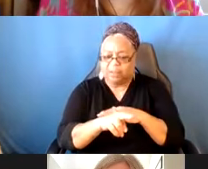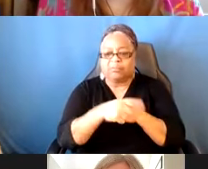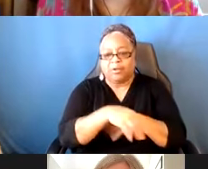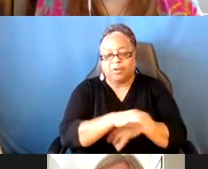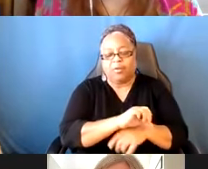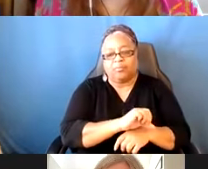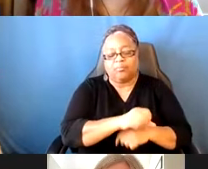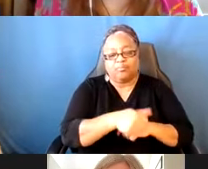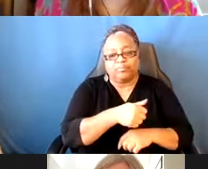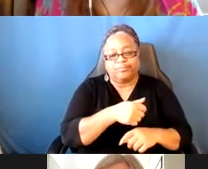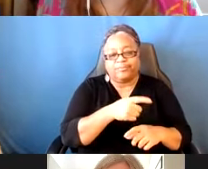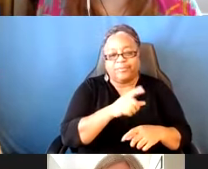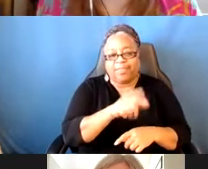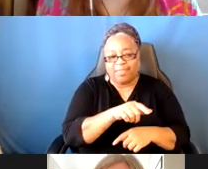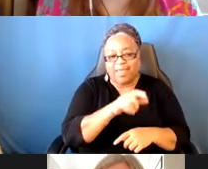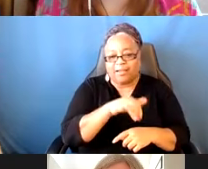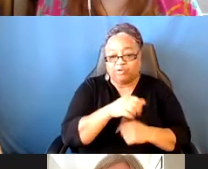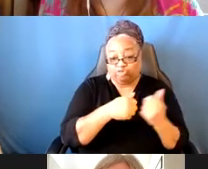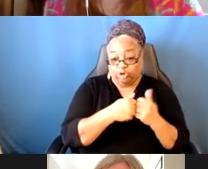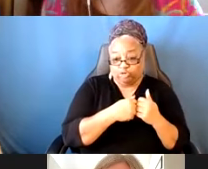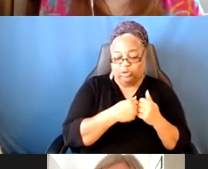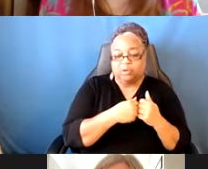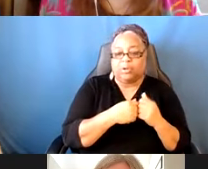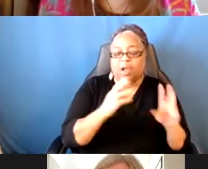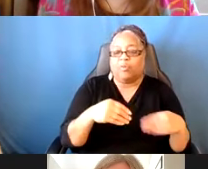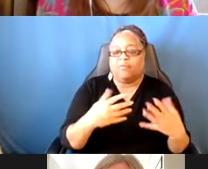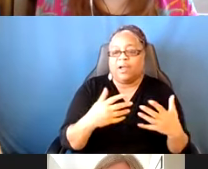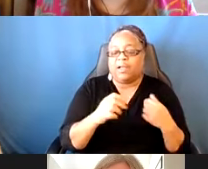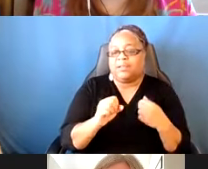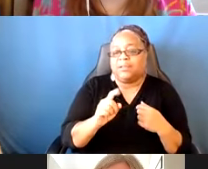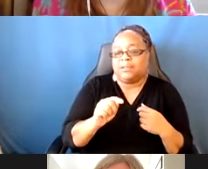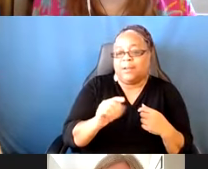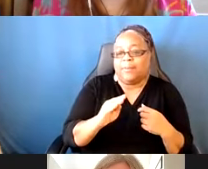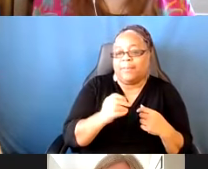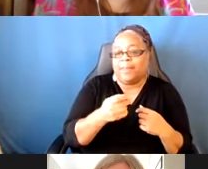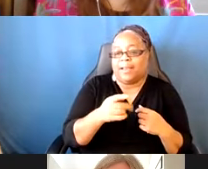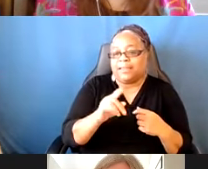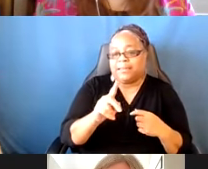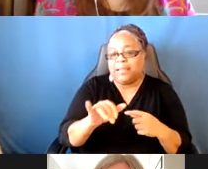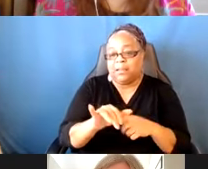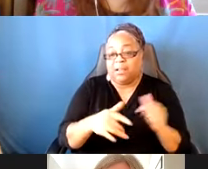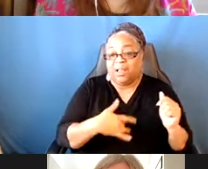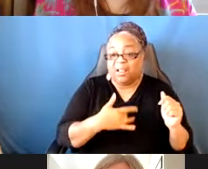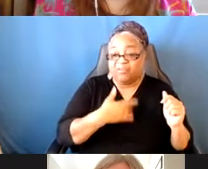predictability. These are folks for whom they feel better knowing what to expect next.